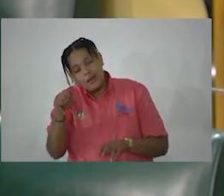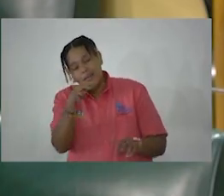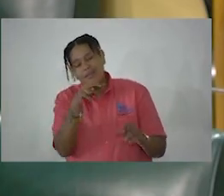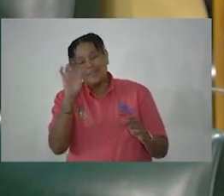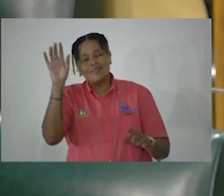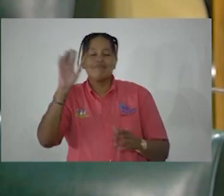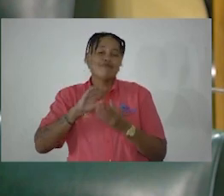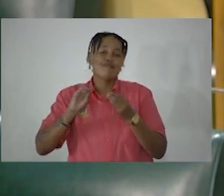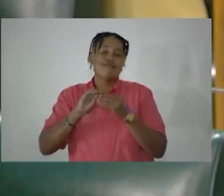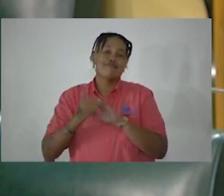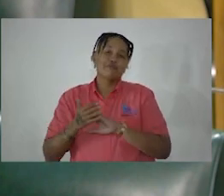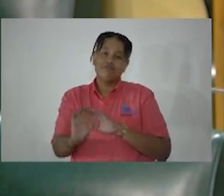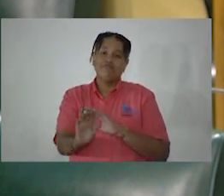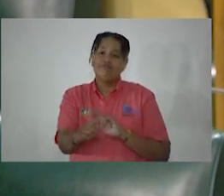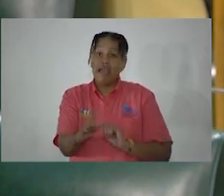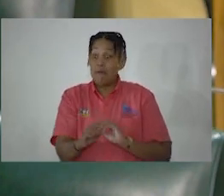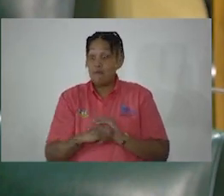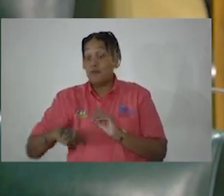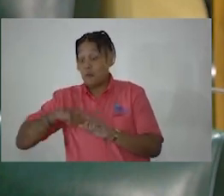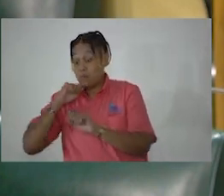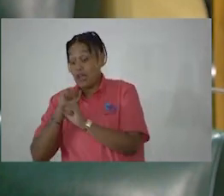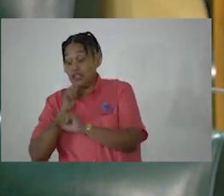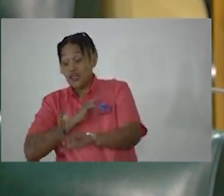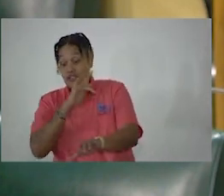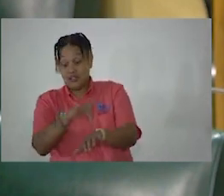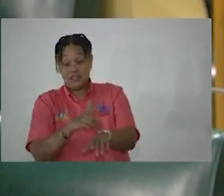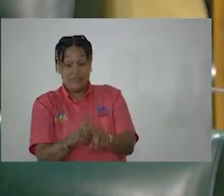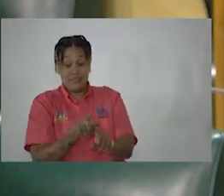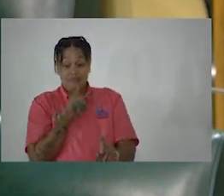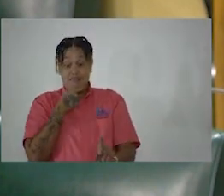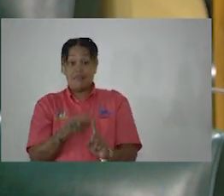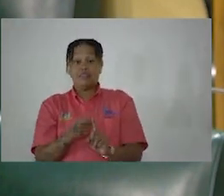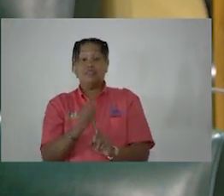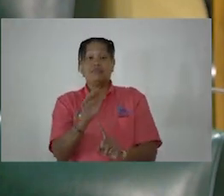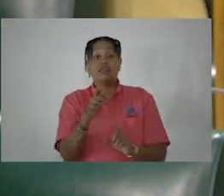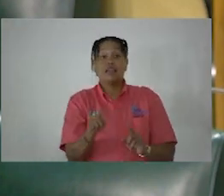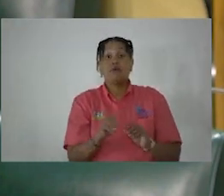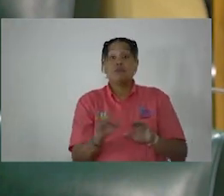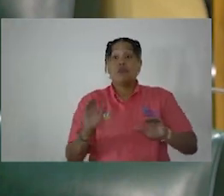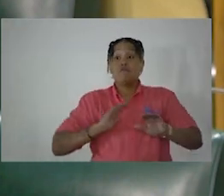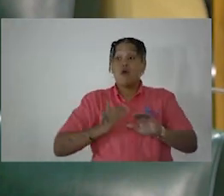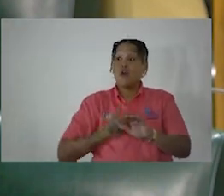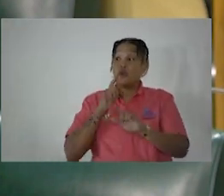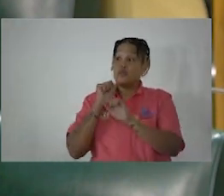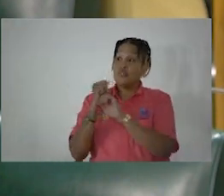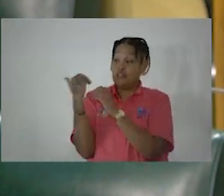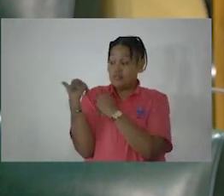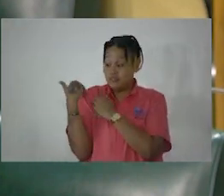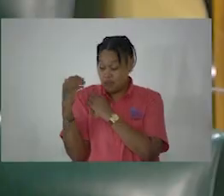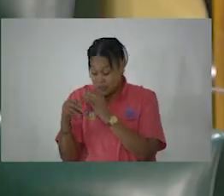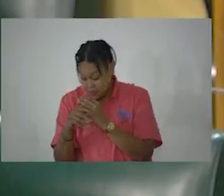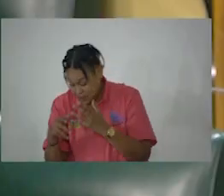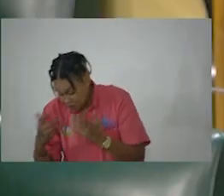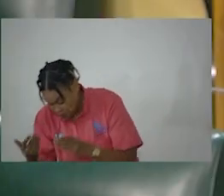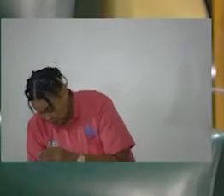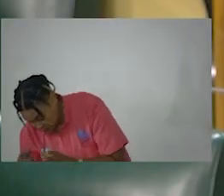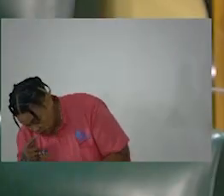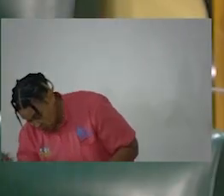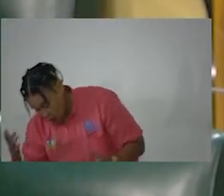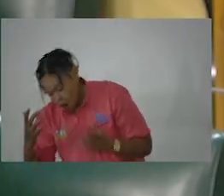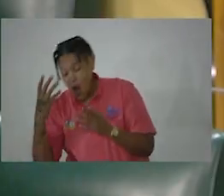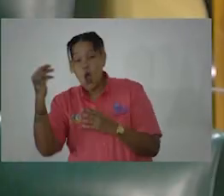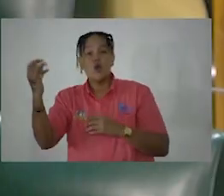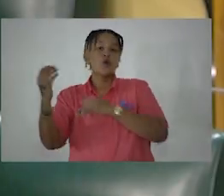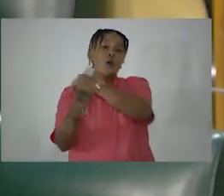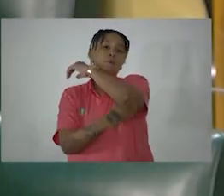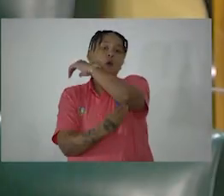to ensure the reach and effectiveness of our responsibility to the outdoor